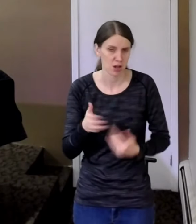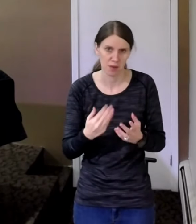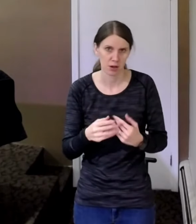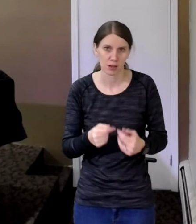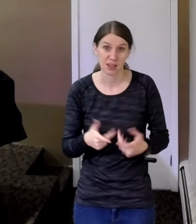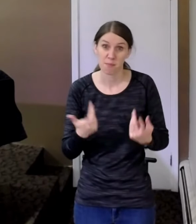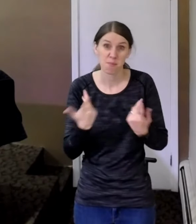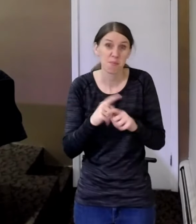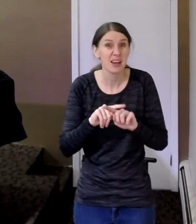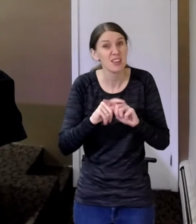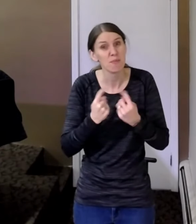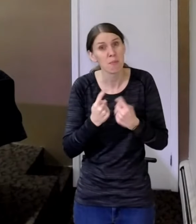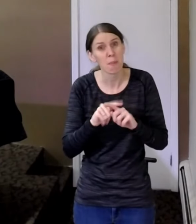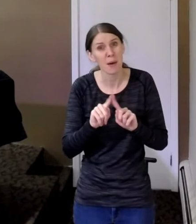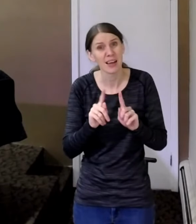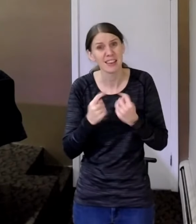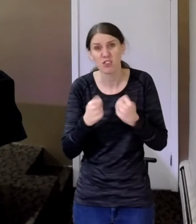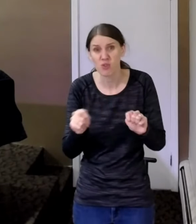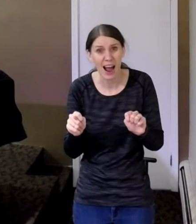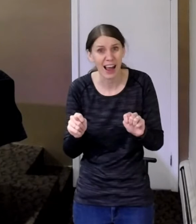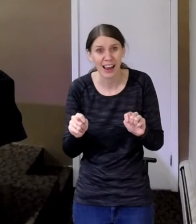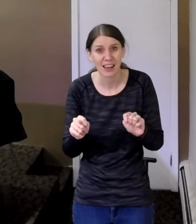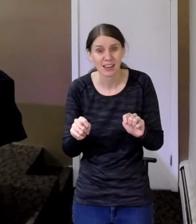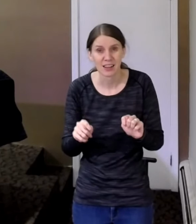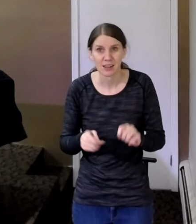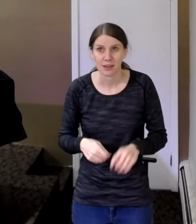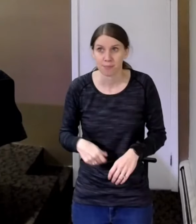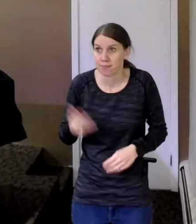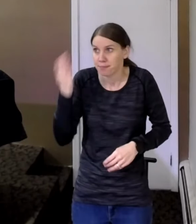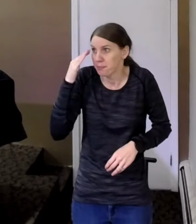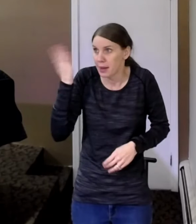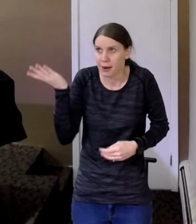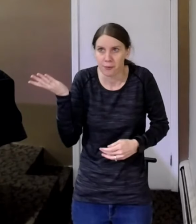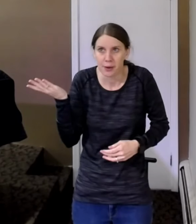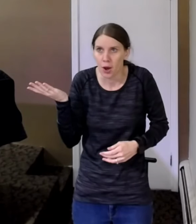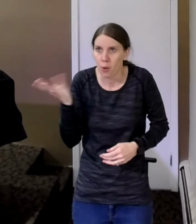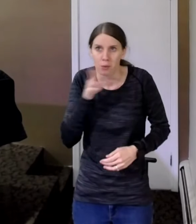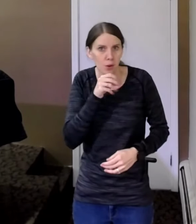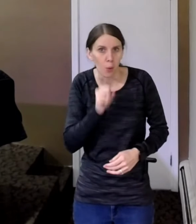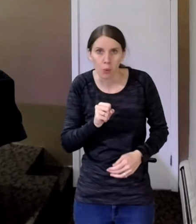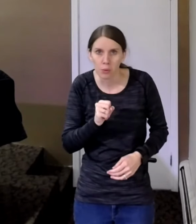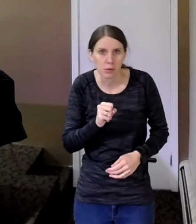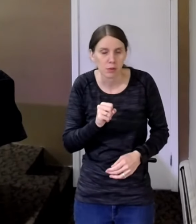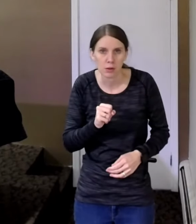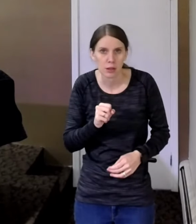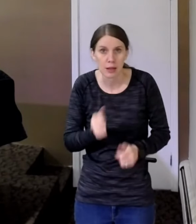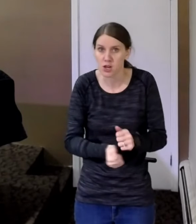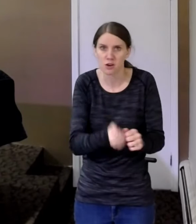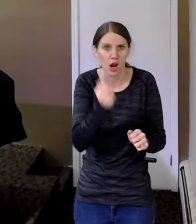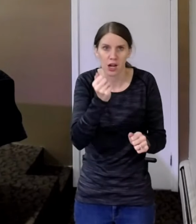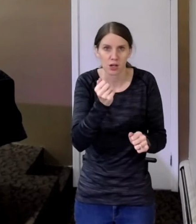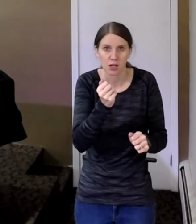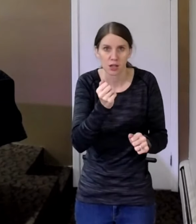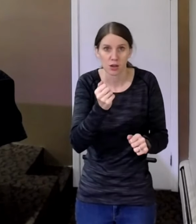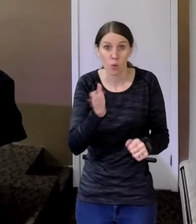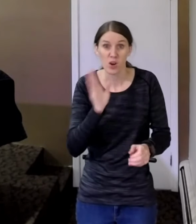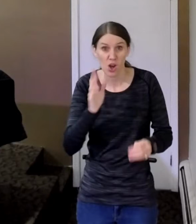have just kept on going. I don't know how much older they were than him, but you know, we're talking about 10 other